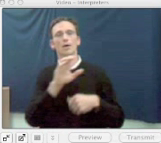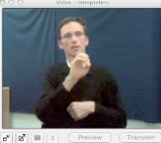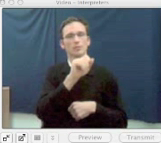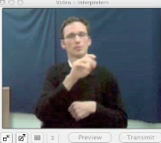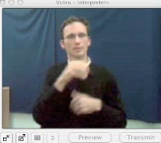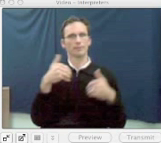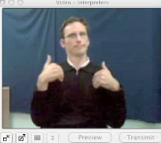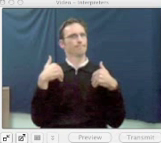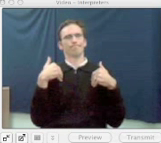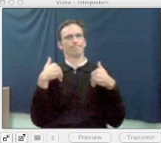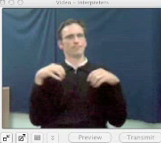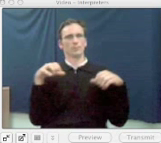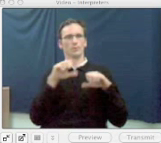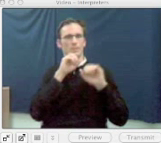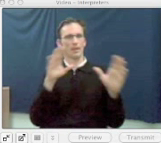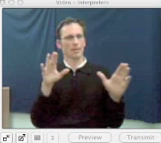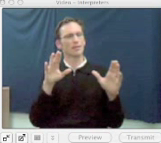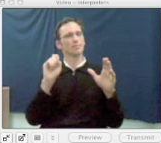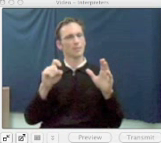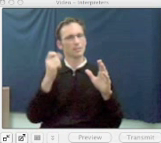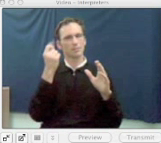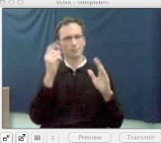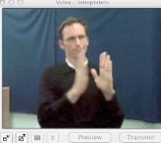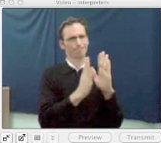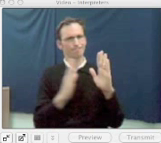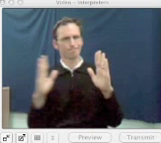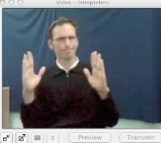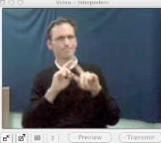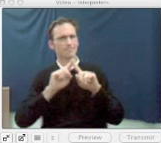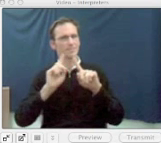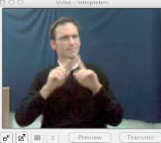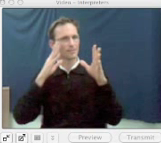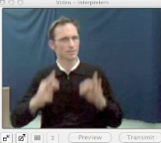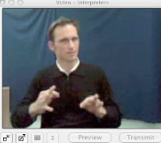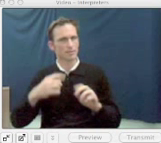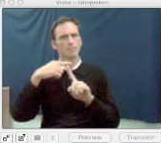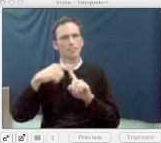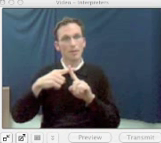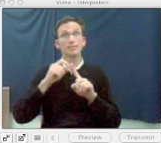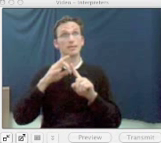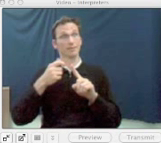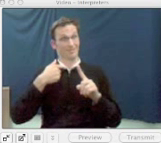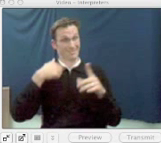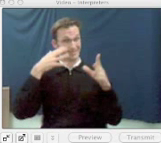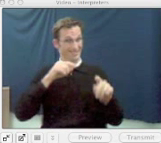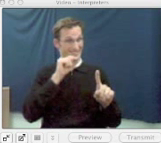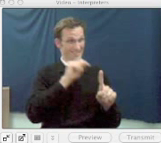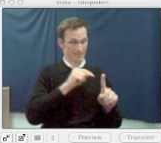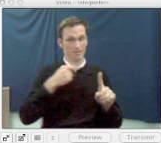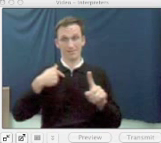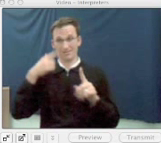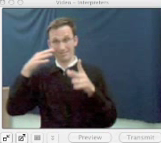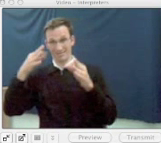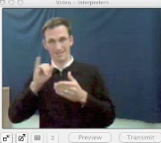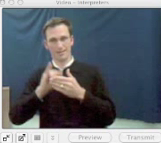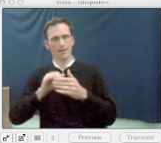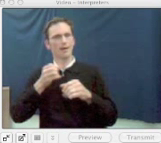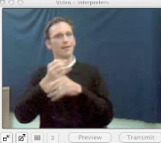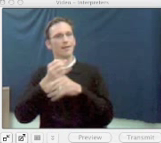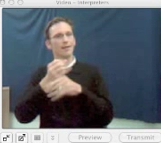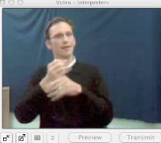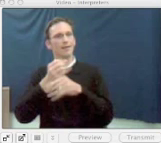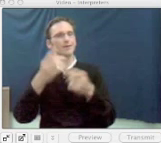and of course, to be able to talk about the consequences and have your colleagues help you understand what